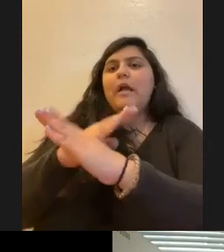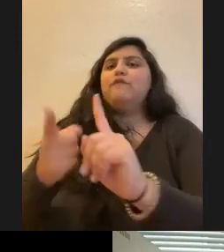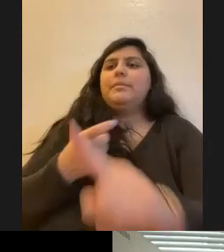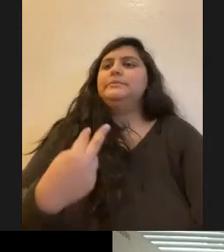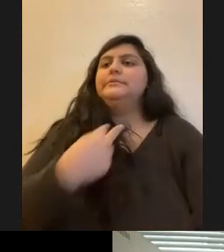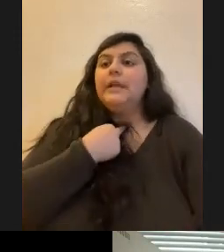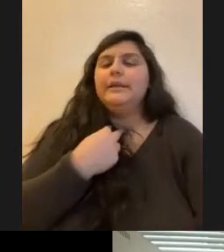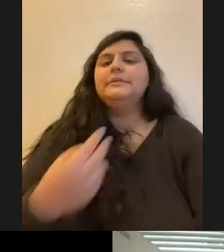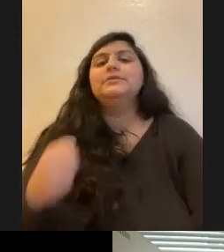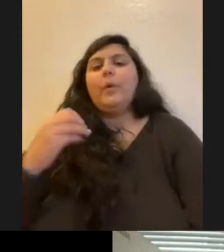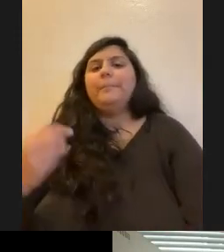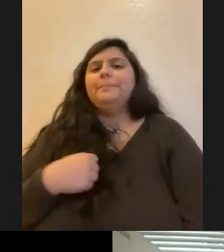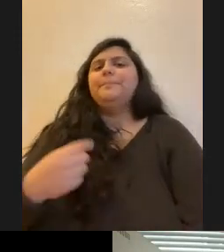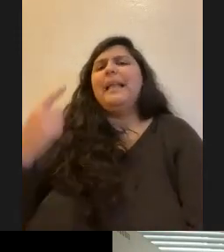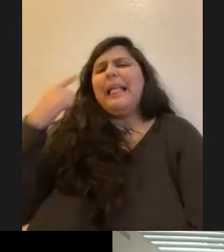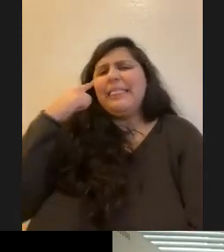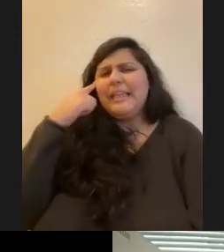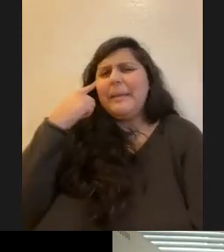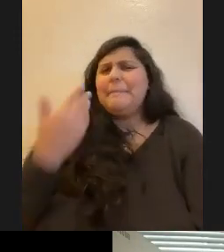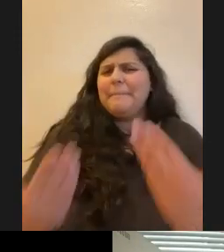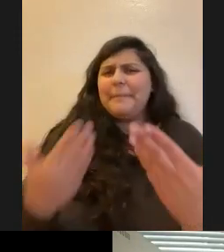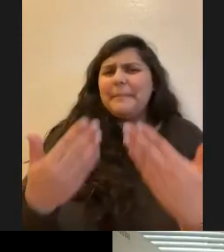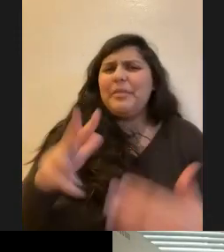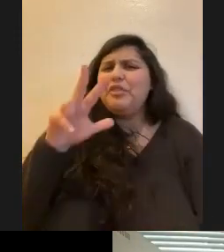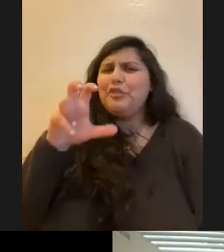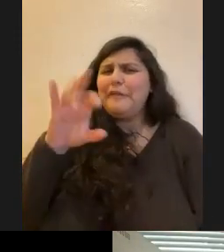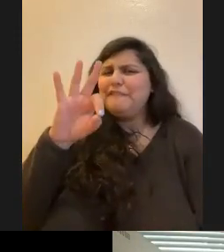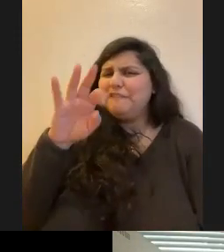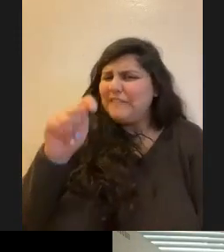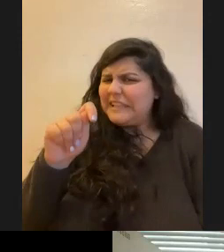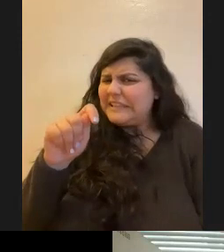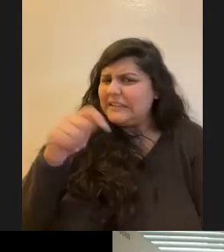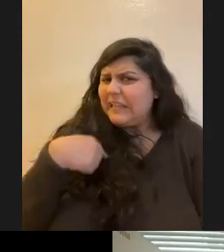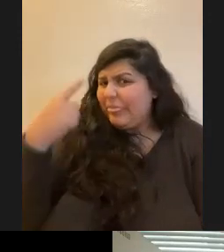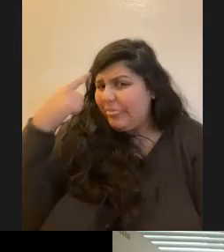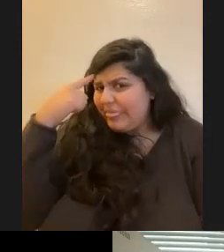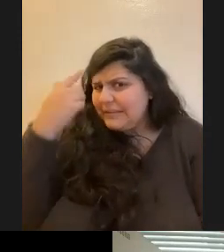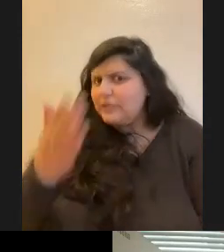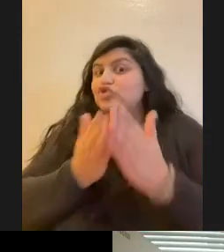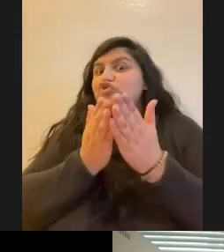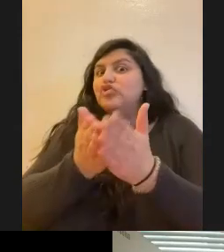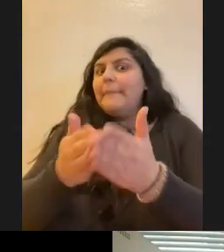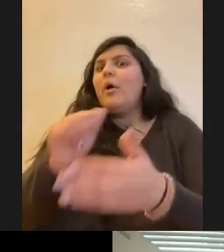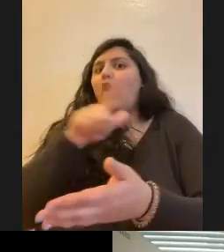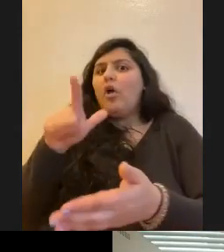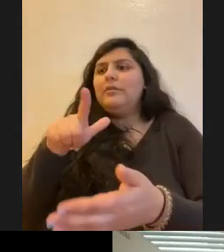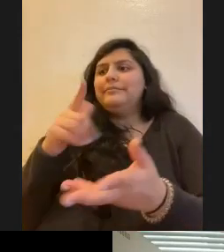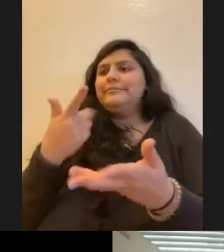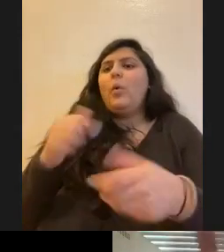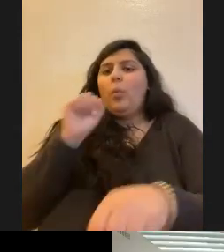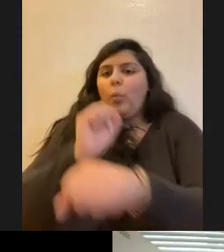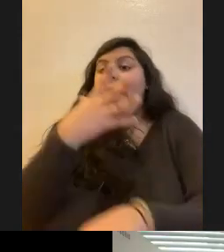I'm so bad. I think they're about like 300 feet, I would say. And these are ships we like work and live in, and